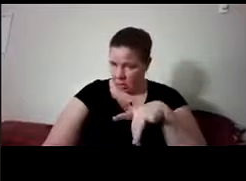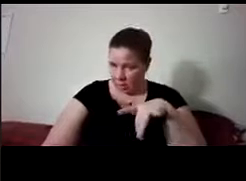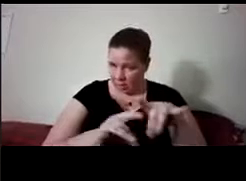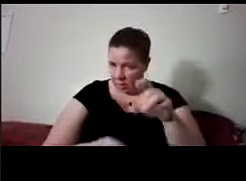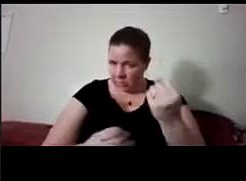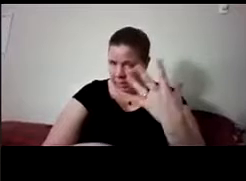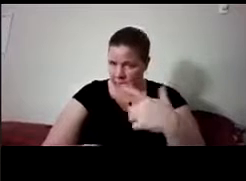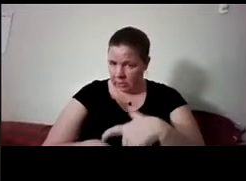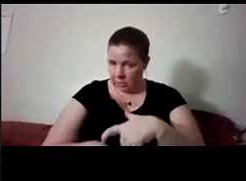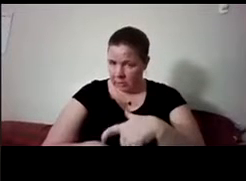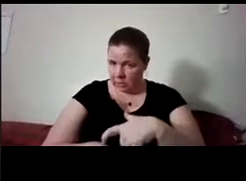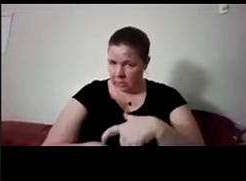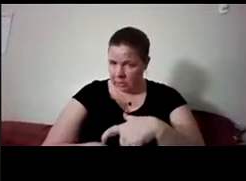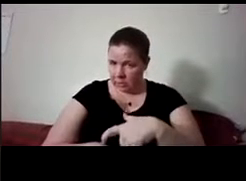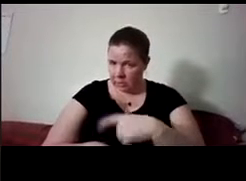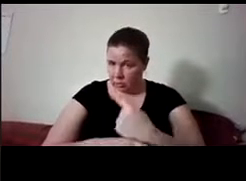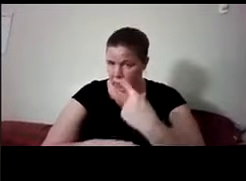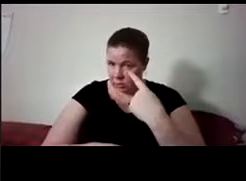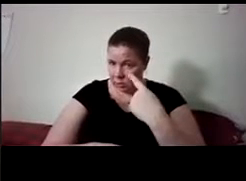several times, correct?